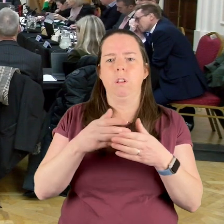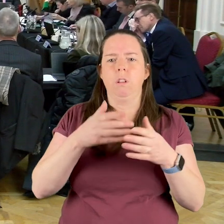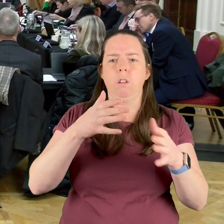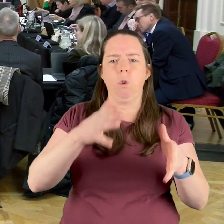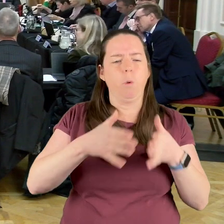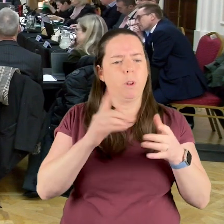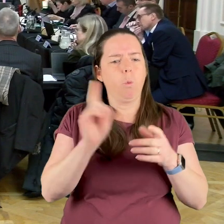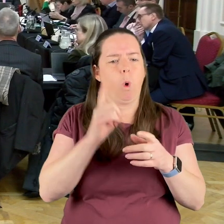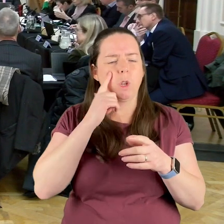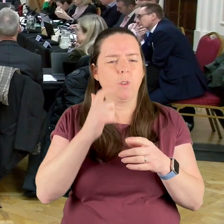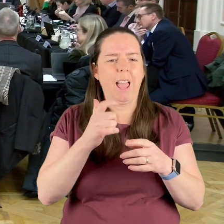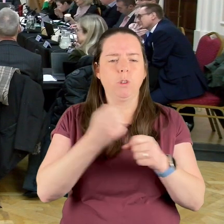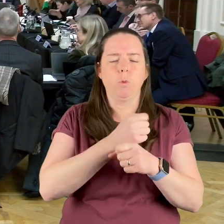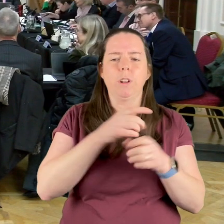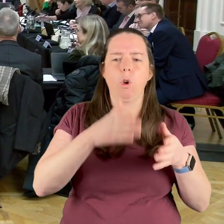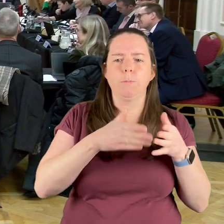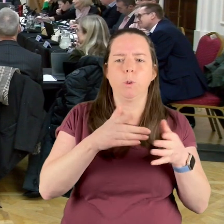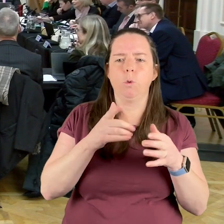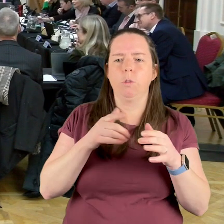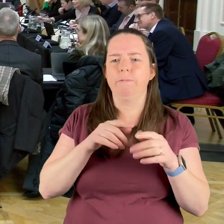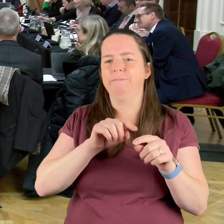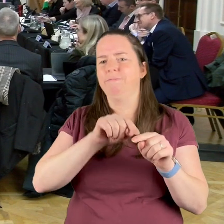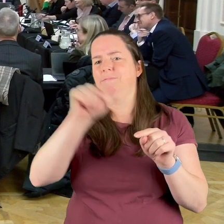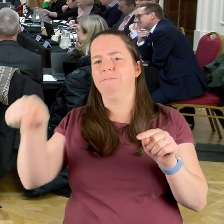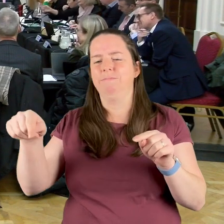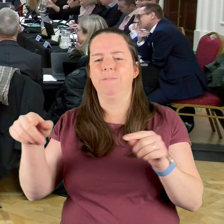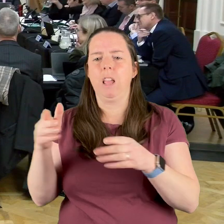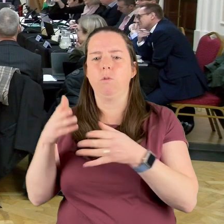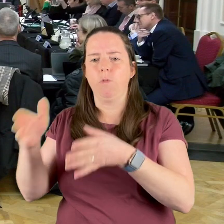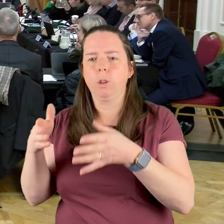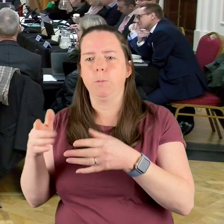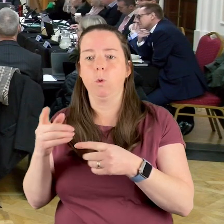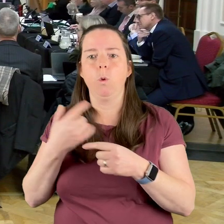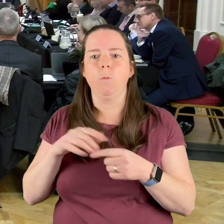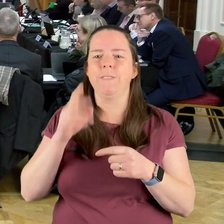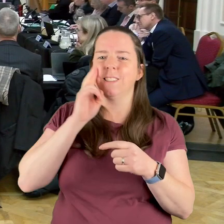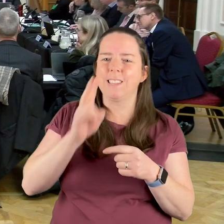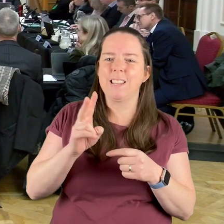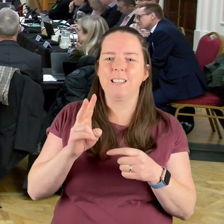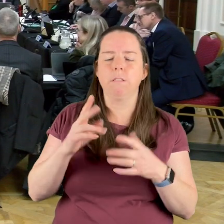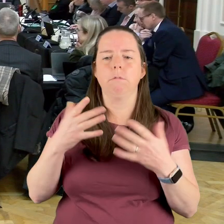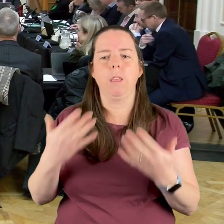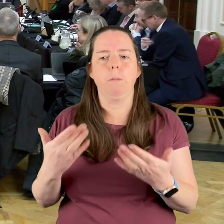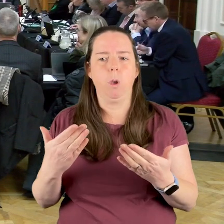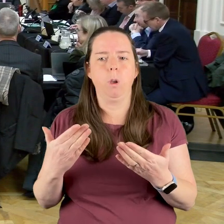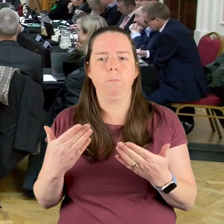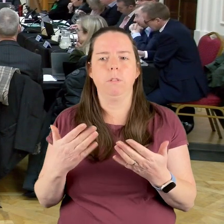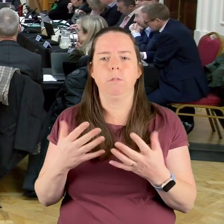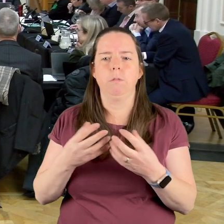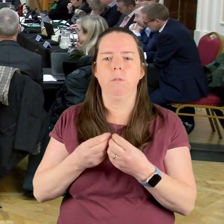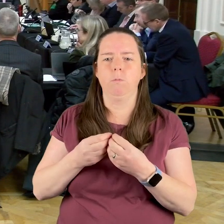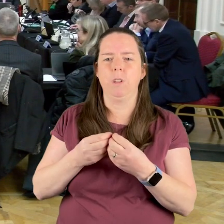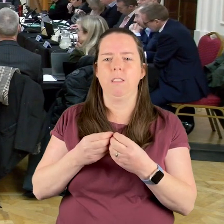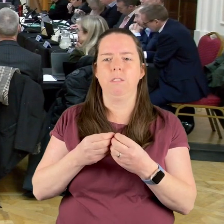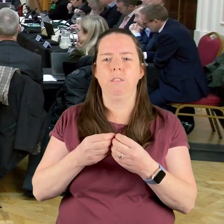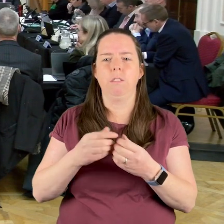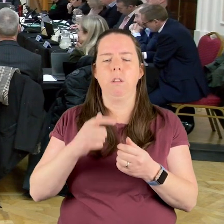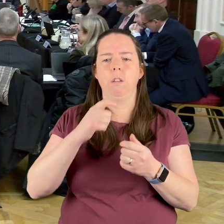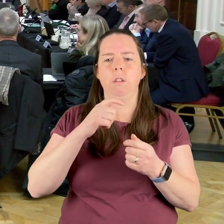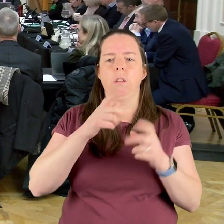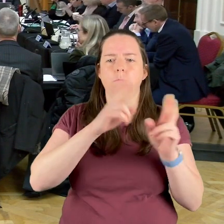want you to all go native and leave the hospital. It is what can be done in the hospital. We've